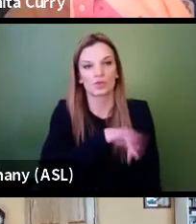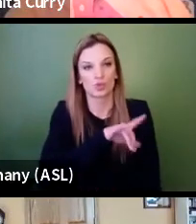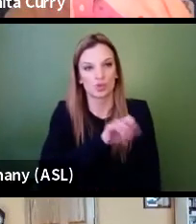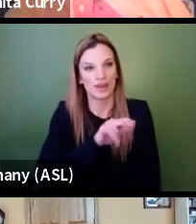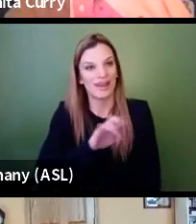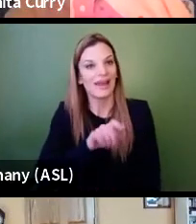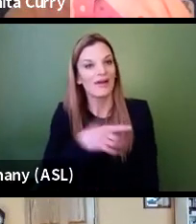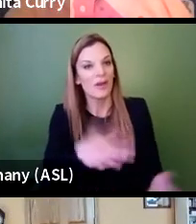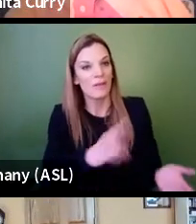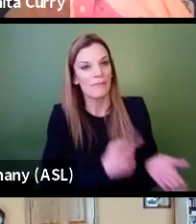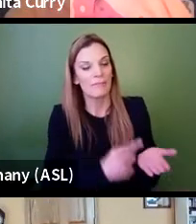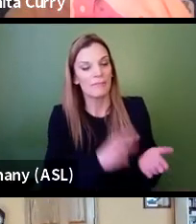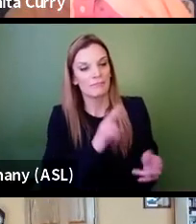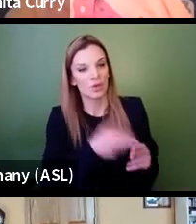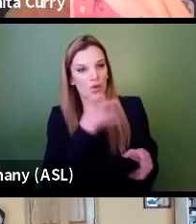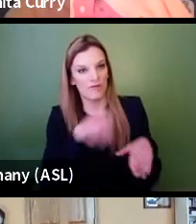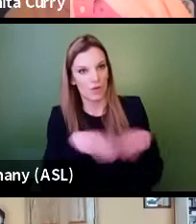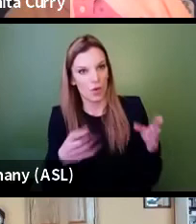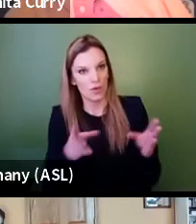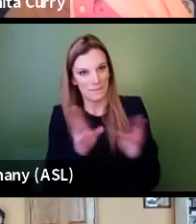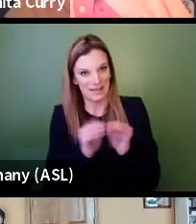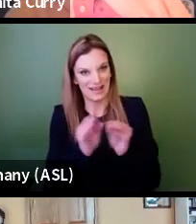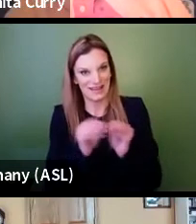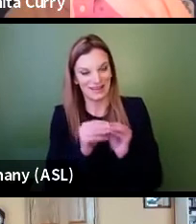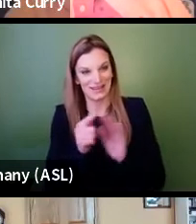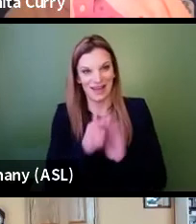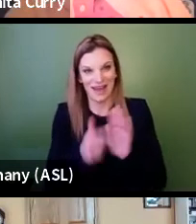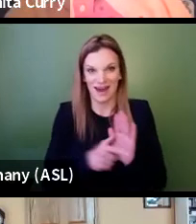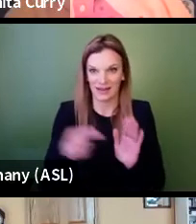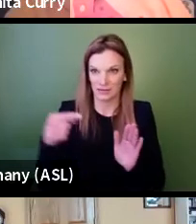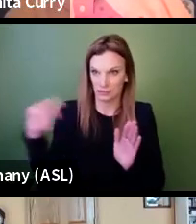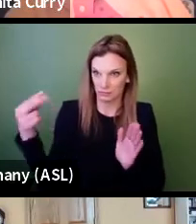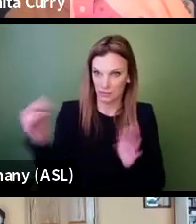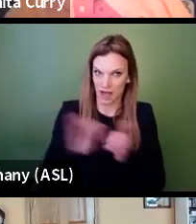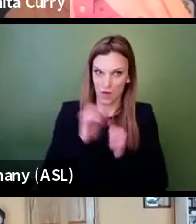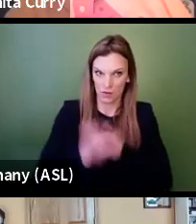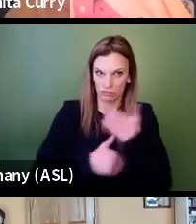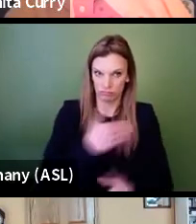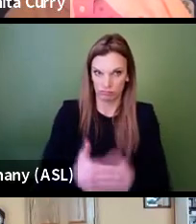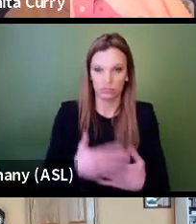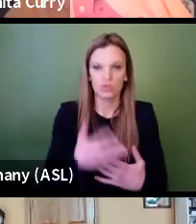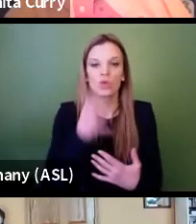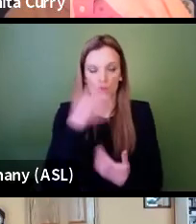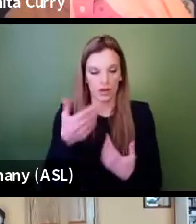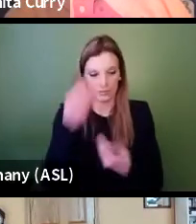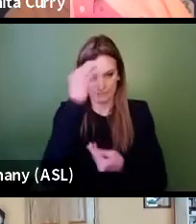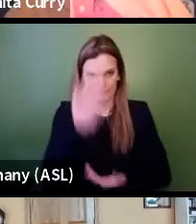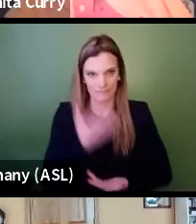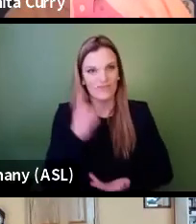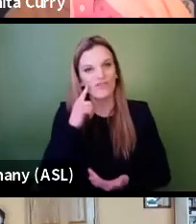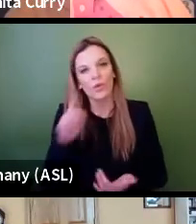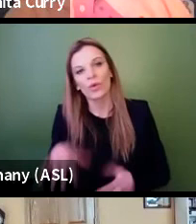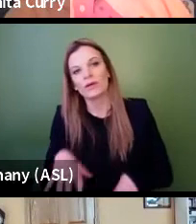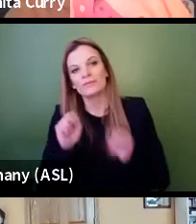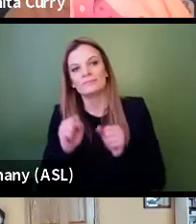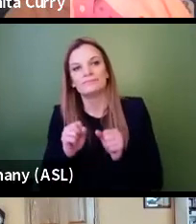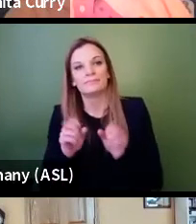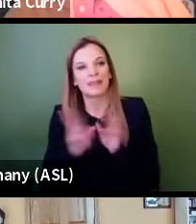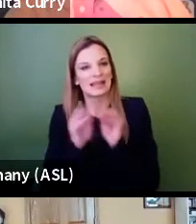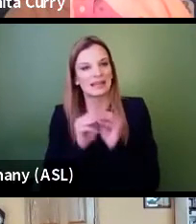provide open meeting acts guidance for when we participate in webinars and other types of public meetings.